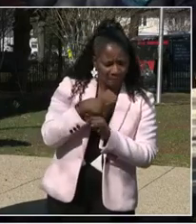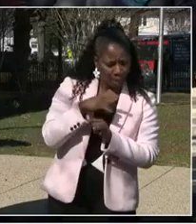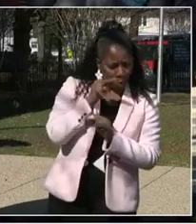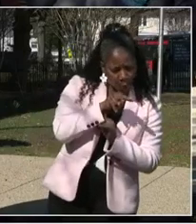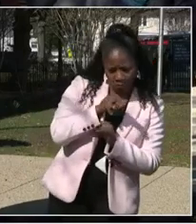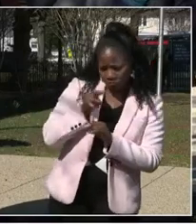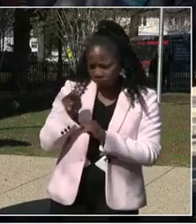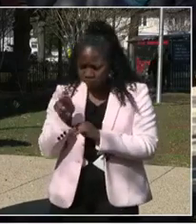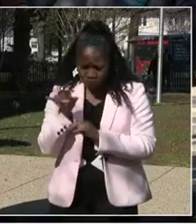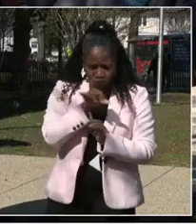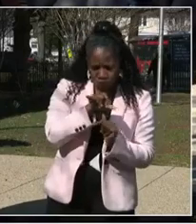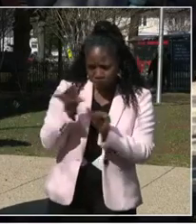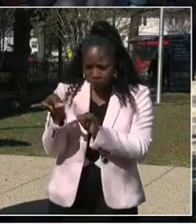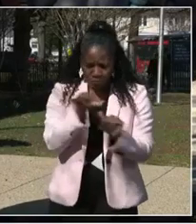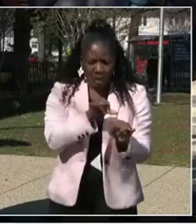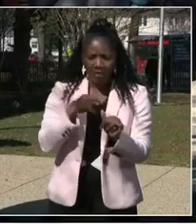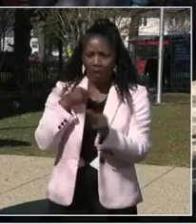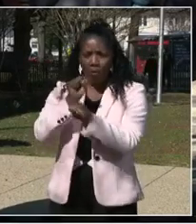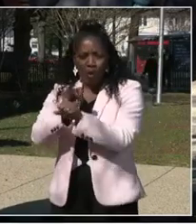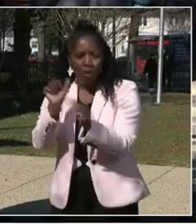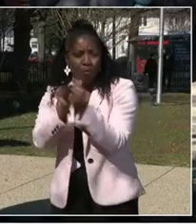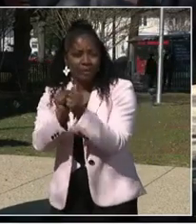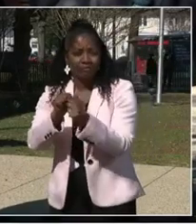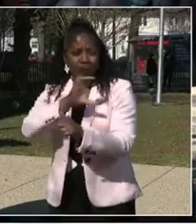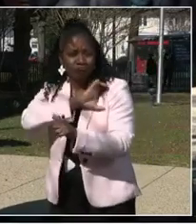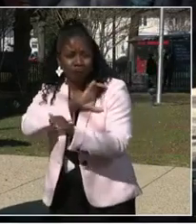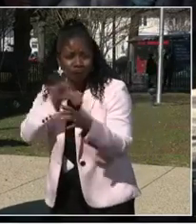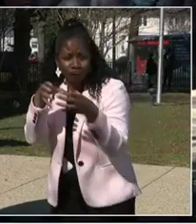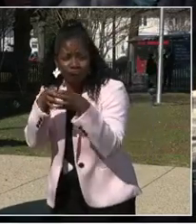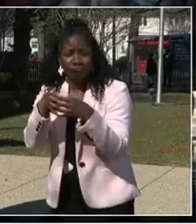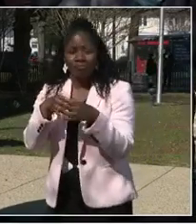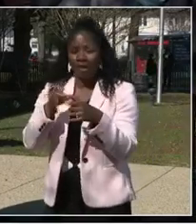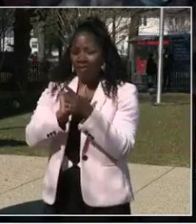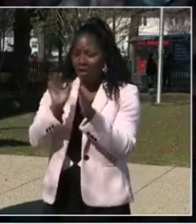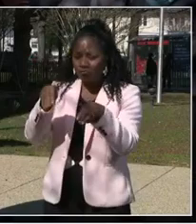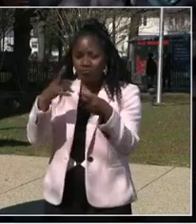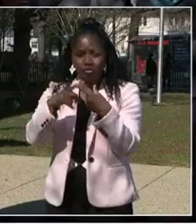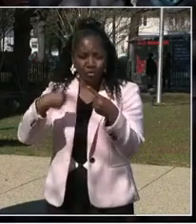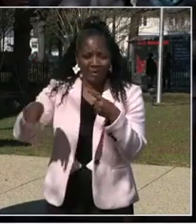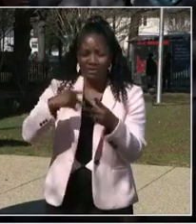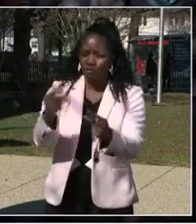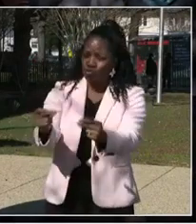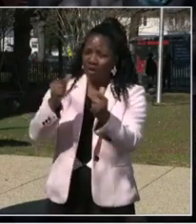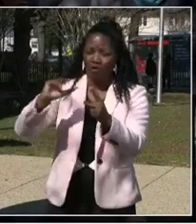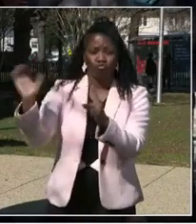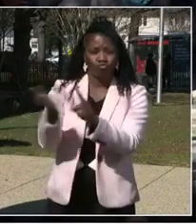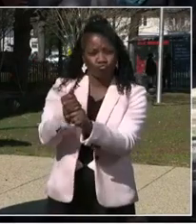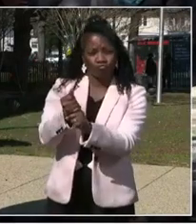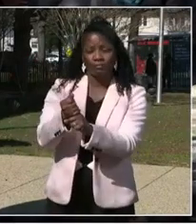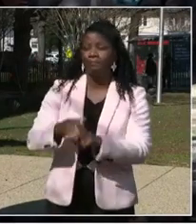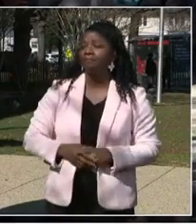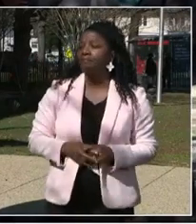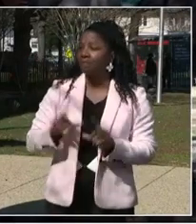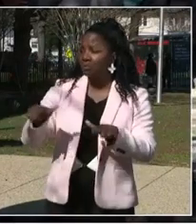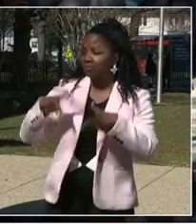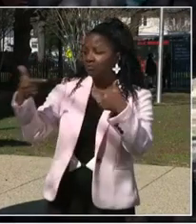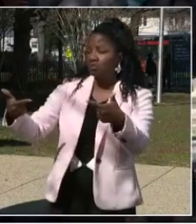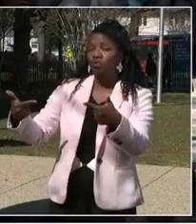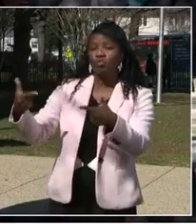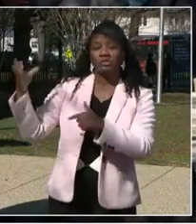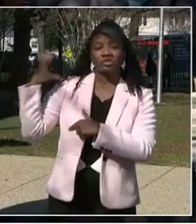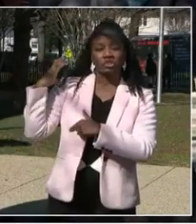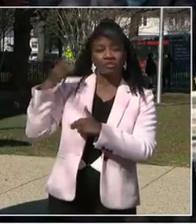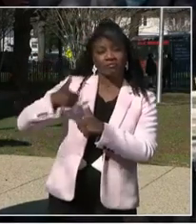worked with federal law enforcement, and who have contributed to this quick arrest. I want to turn to Chief Conti